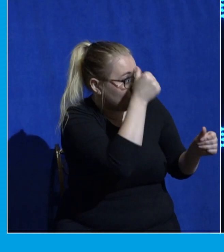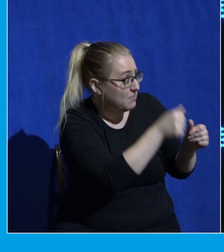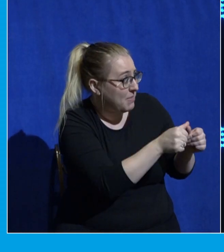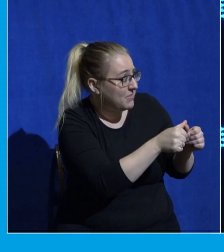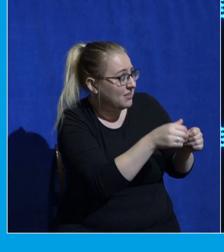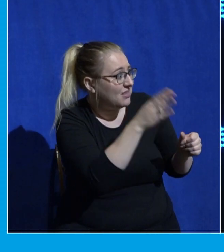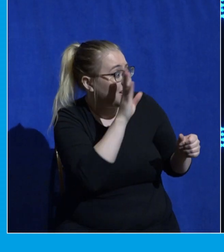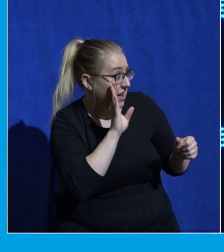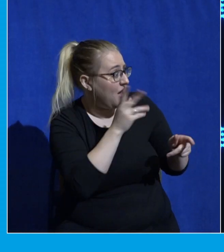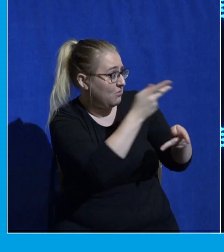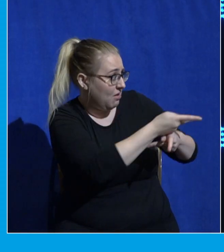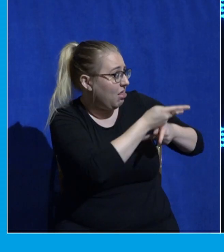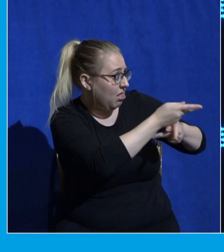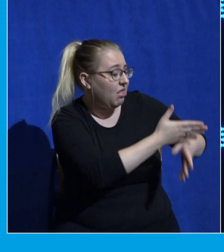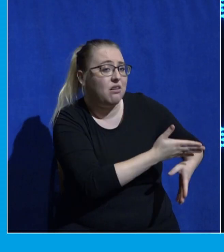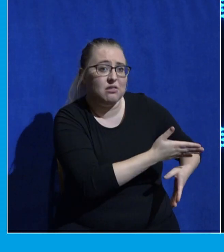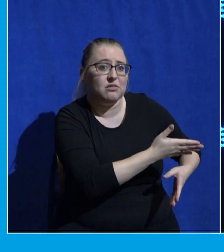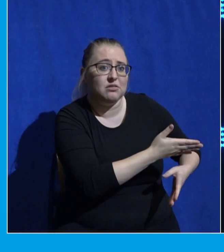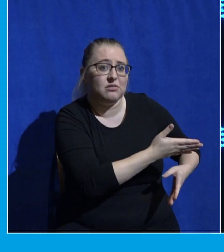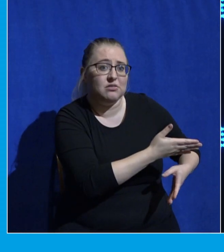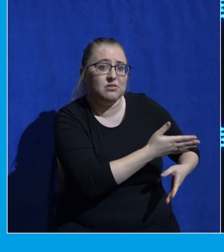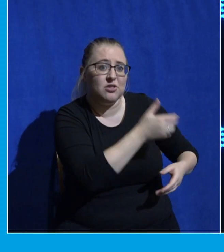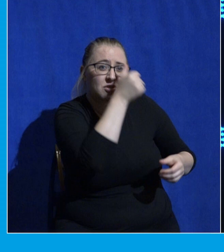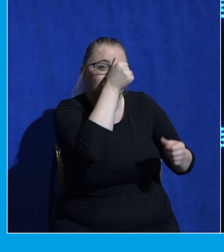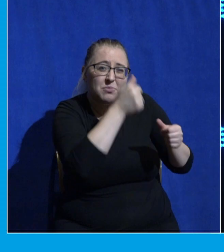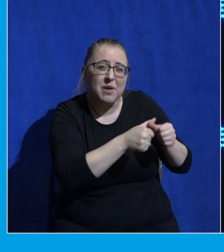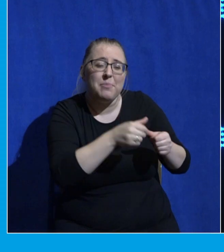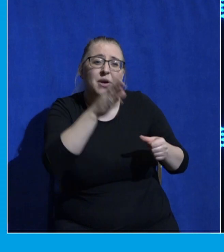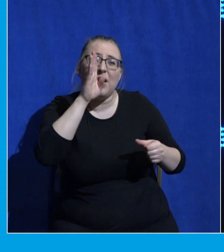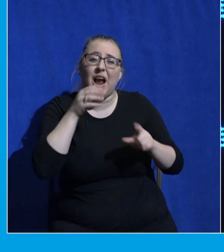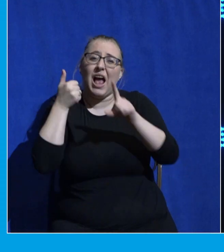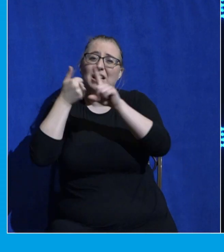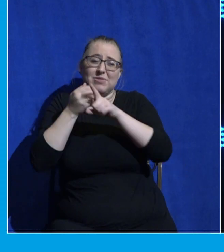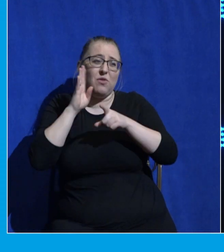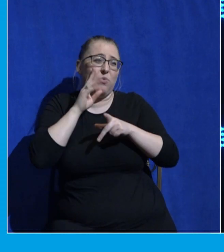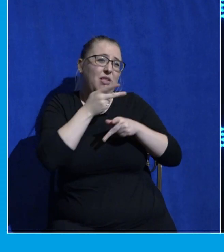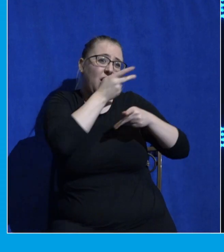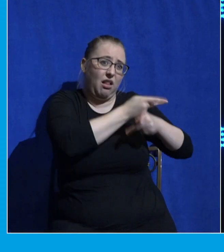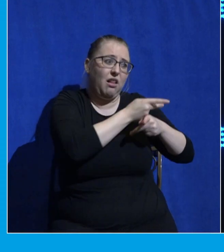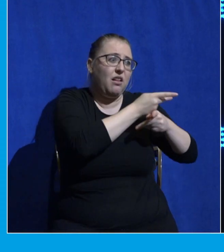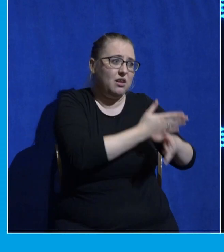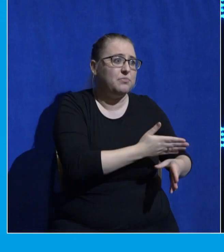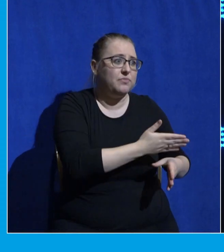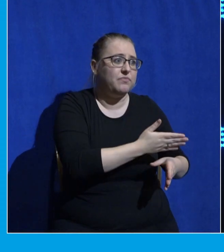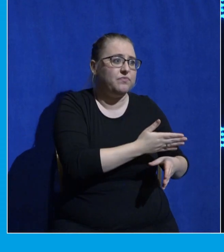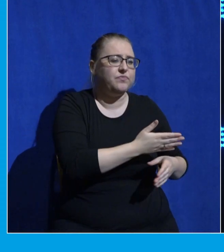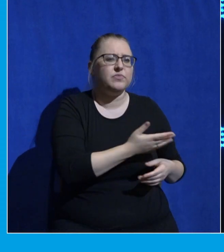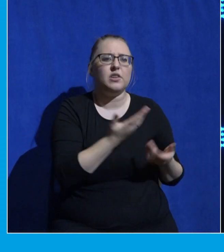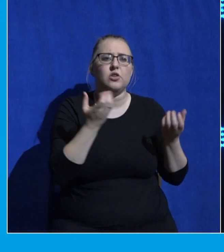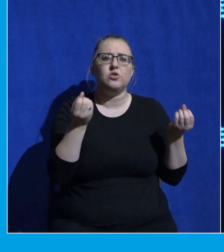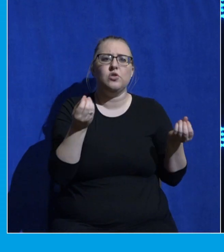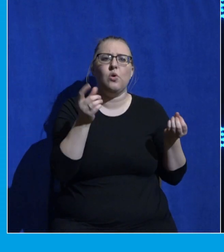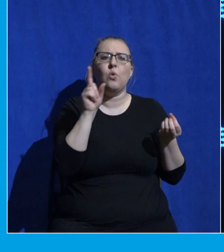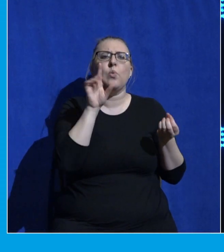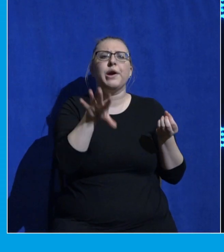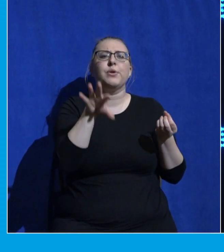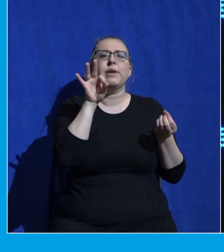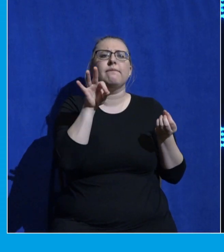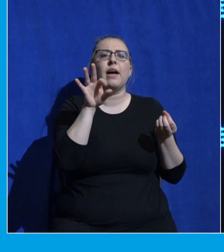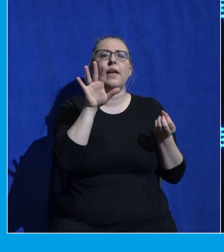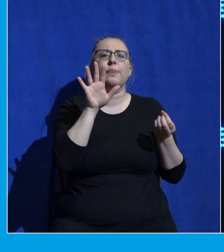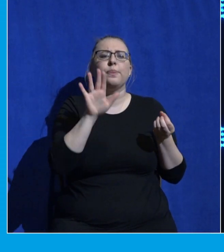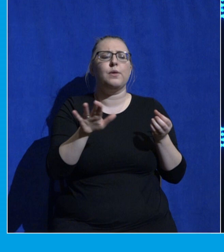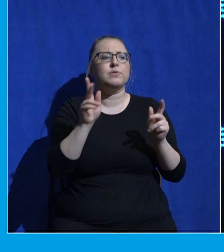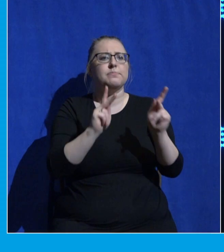keeper. Remember, God's a keeper." Here's the question. Where do we get those voices for us in our